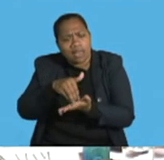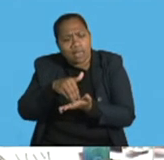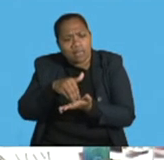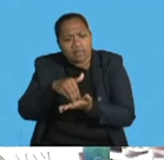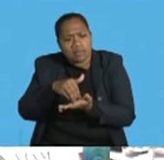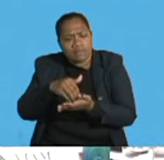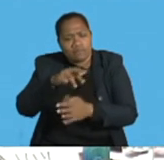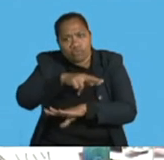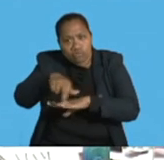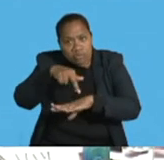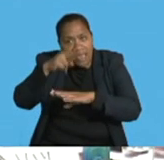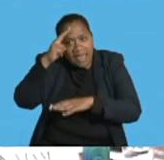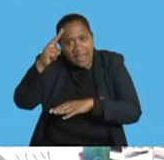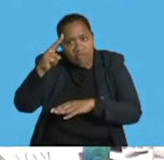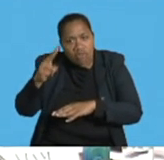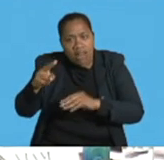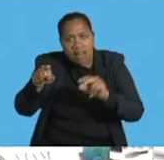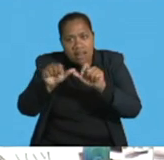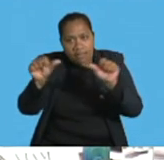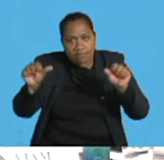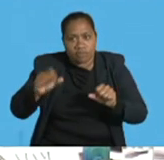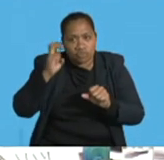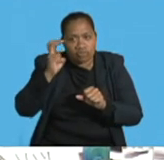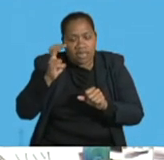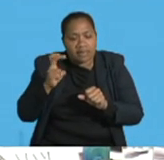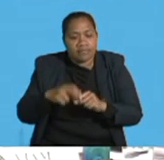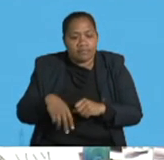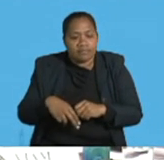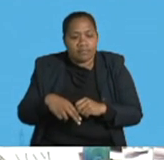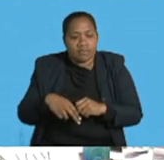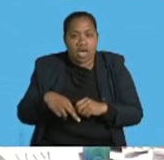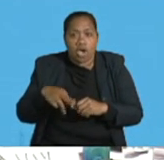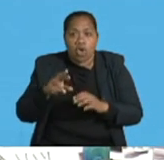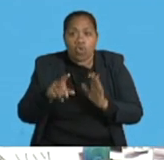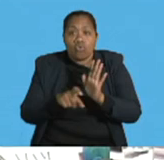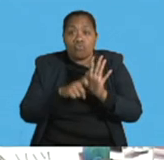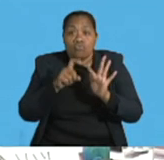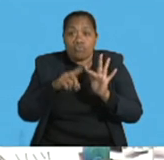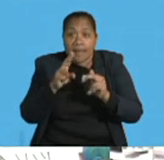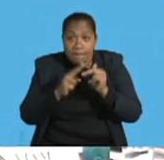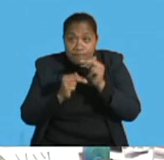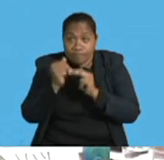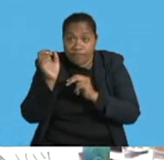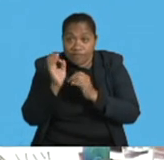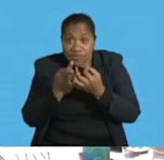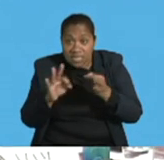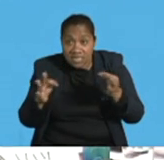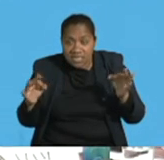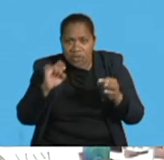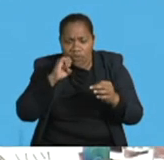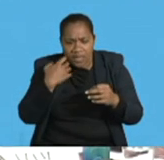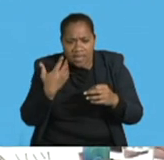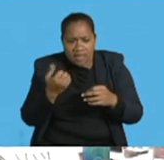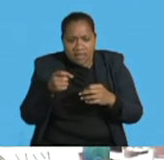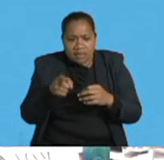aquaculture training. The rebuilt facility will help to boost the production of cultured fish and prawn together with